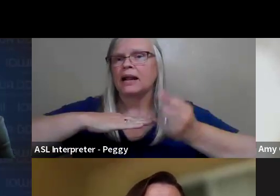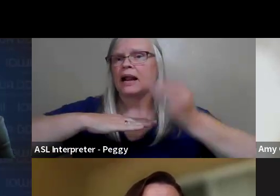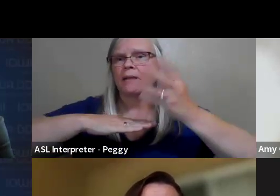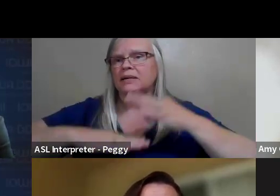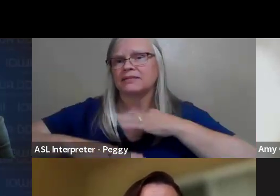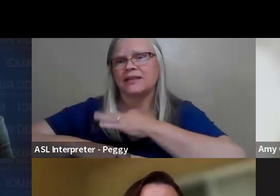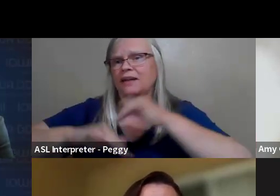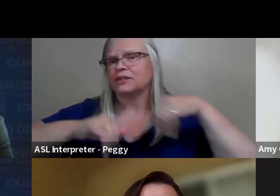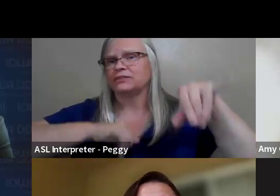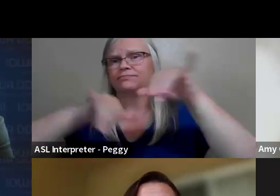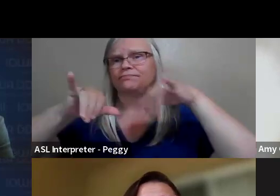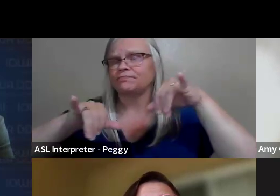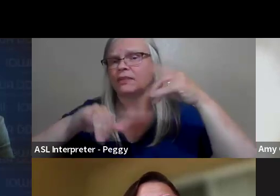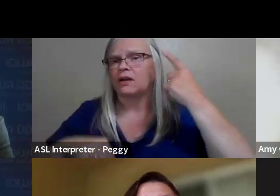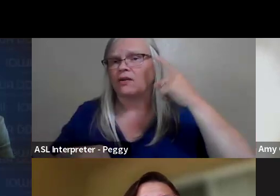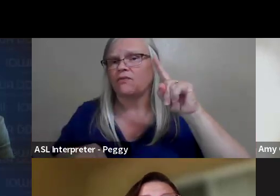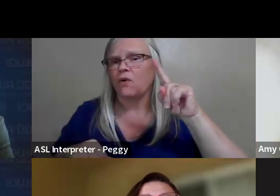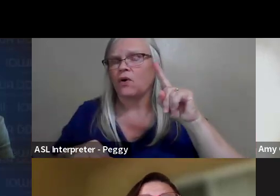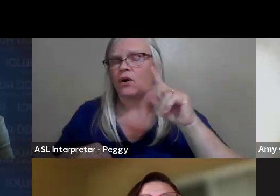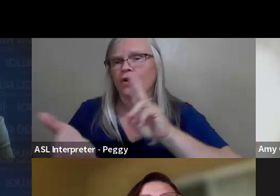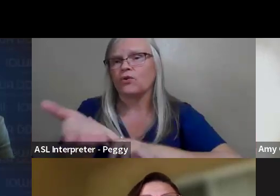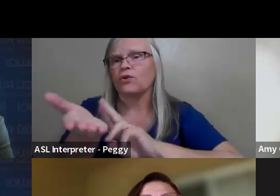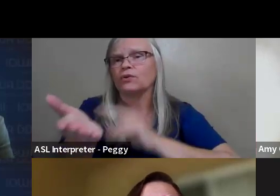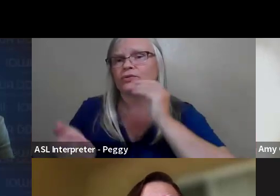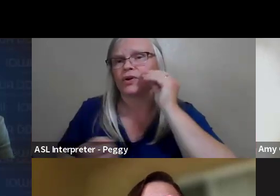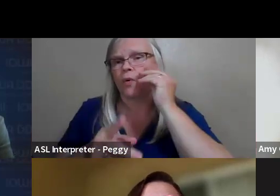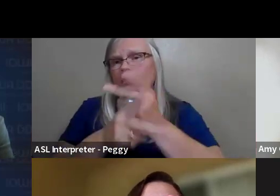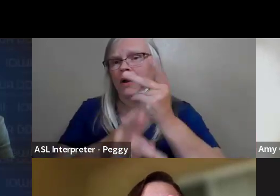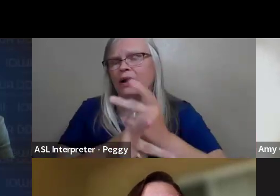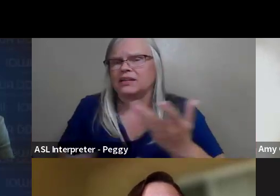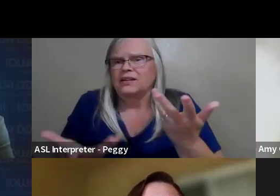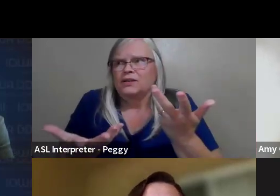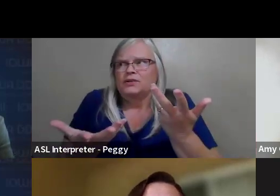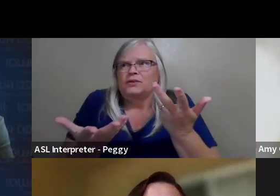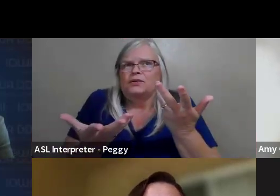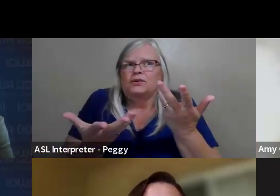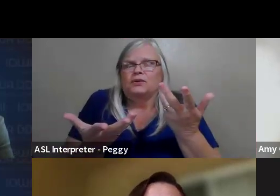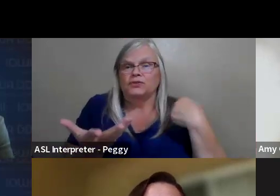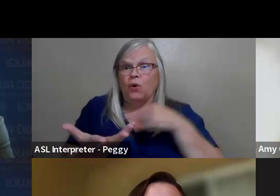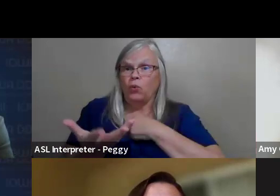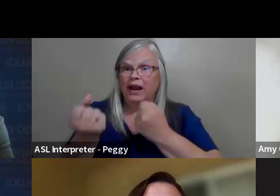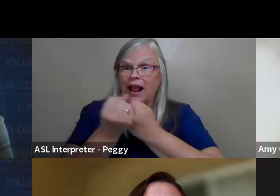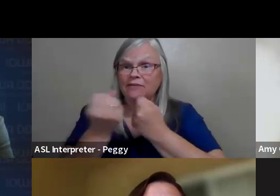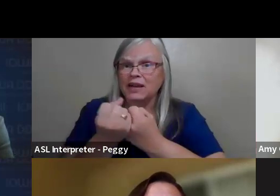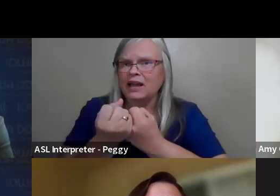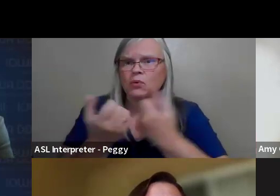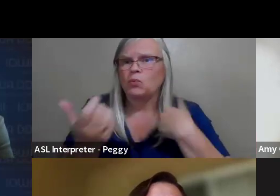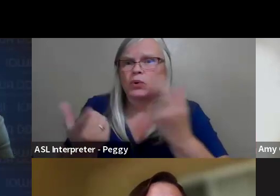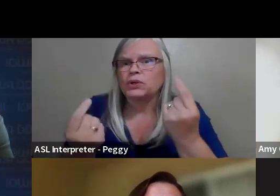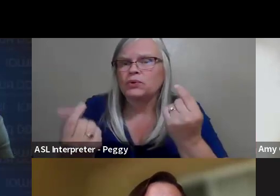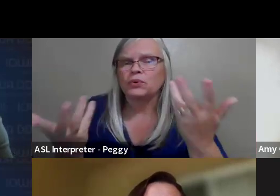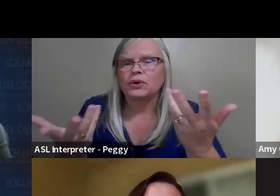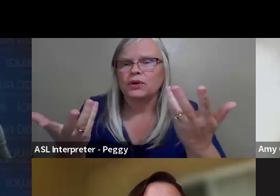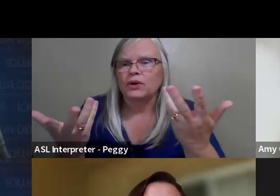standards for nursing home care. So where does that leave us from an advocacy perspective? I mean, we're all feeling